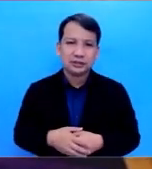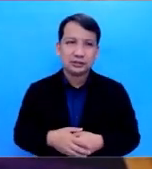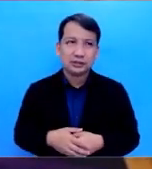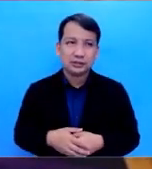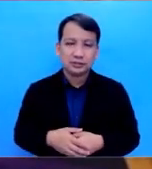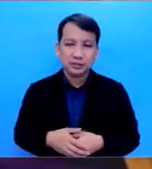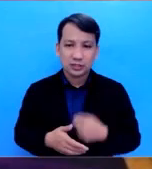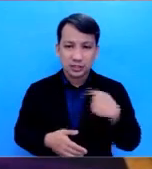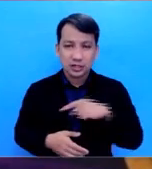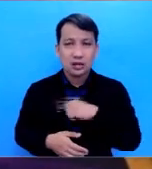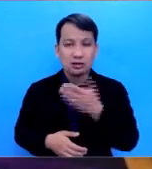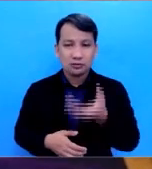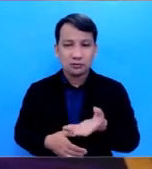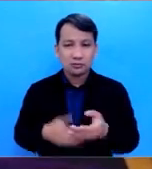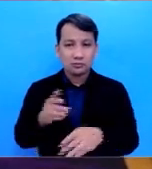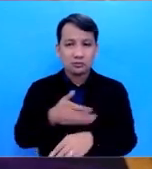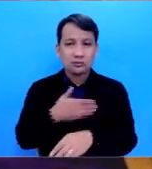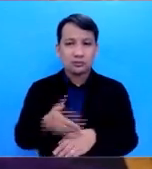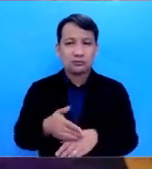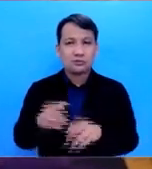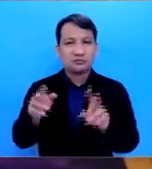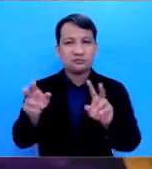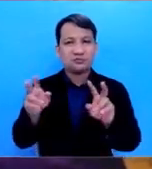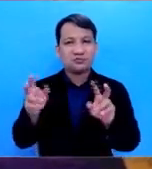because I have a song called 22.